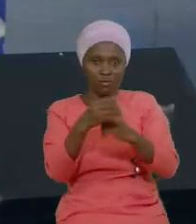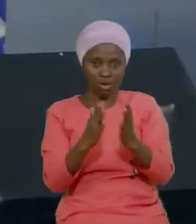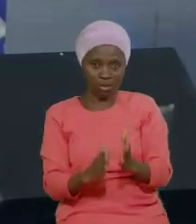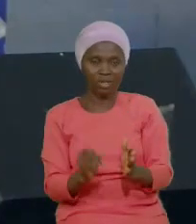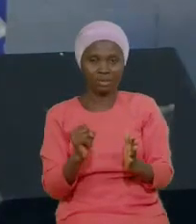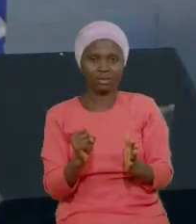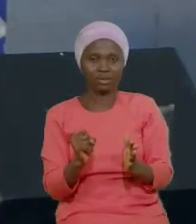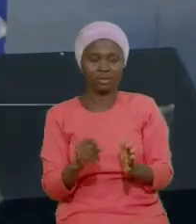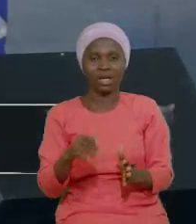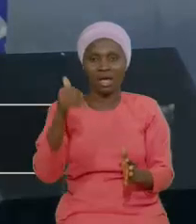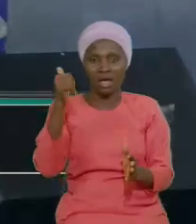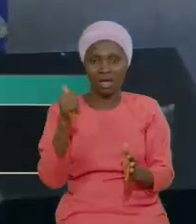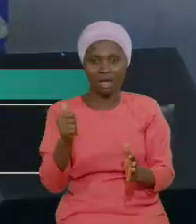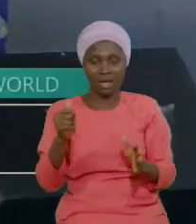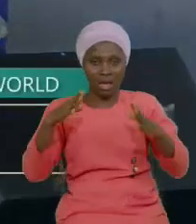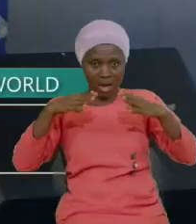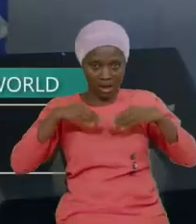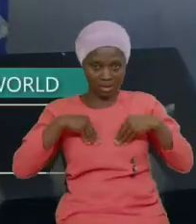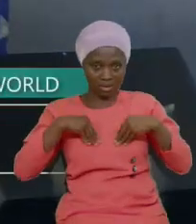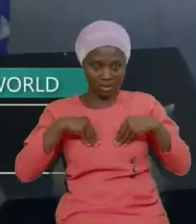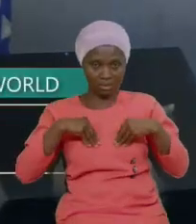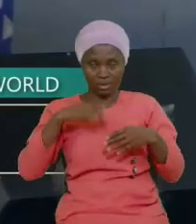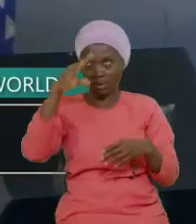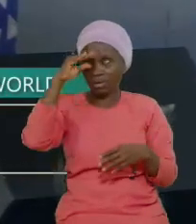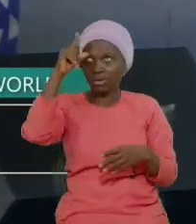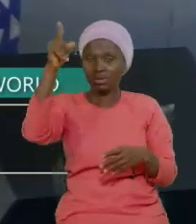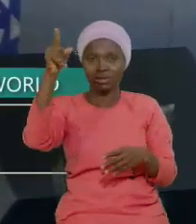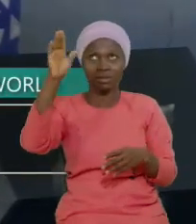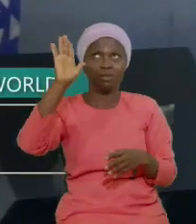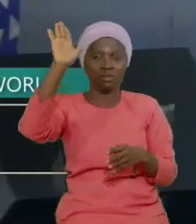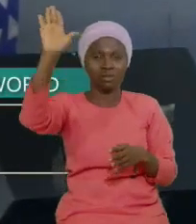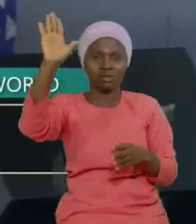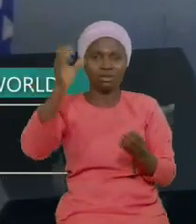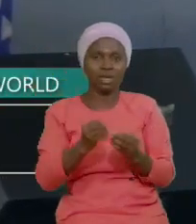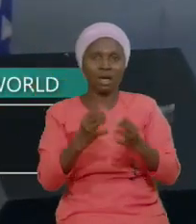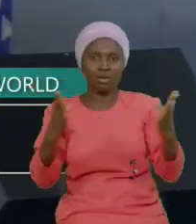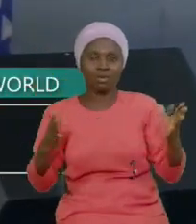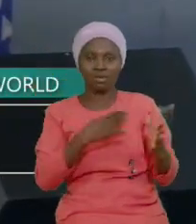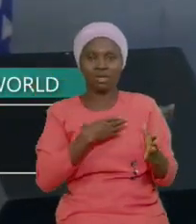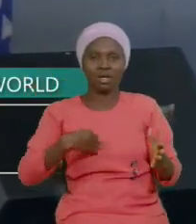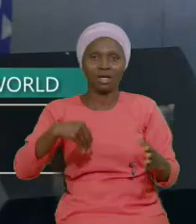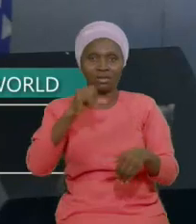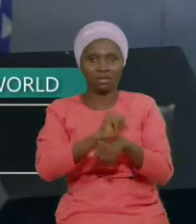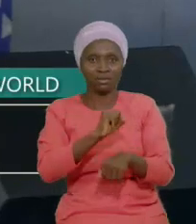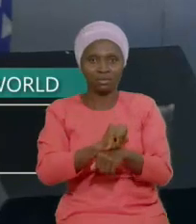A, accept his abundance and operations.